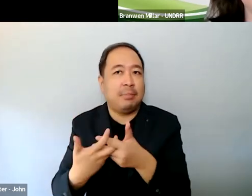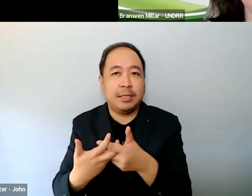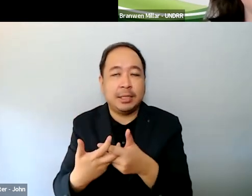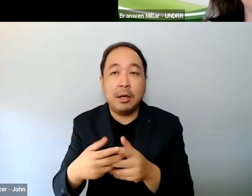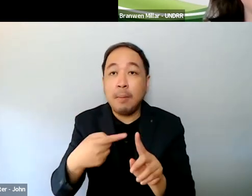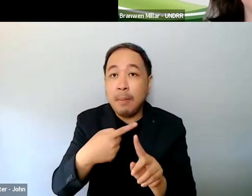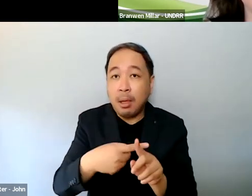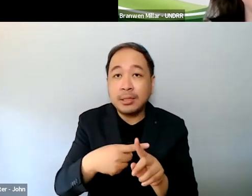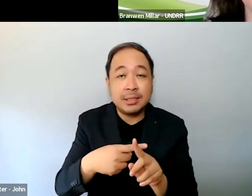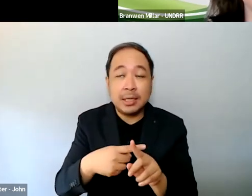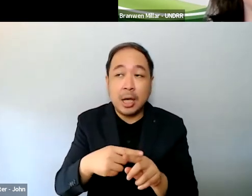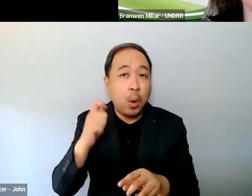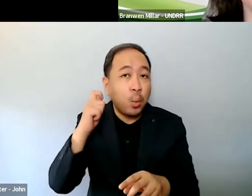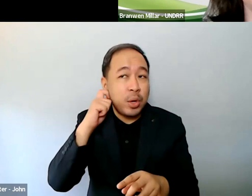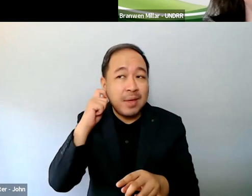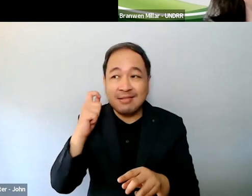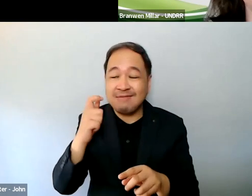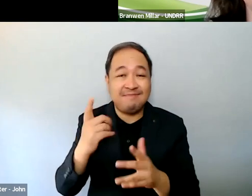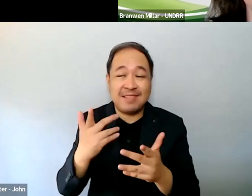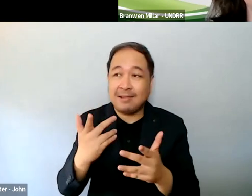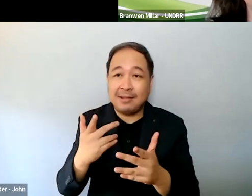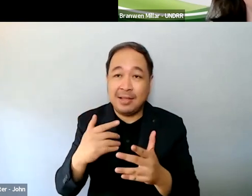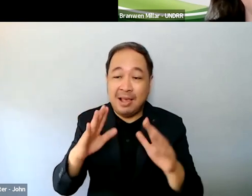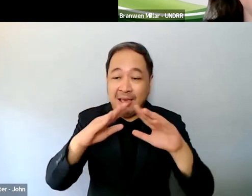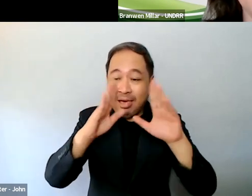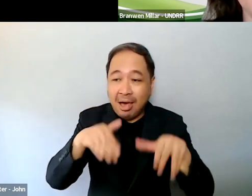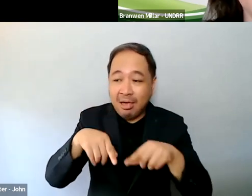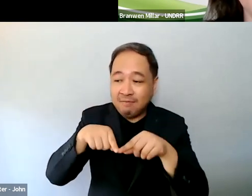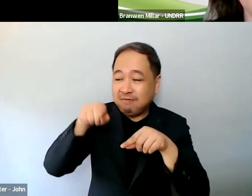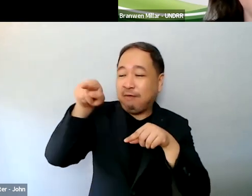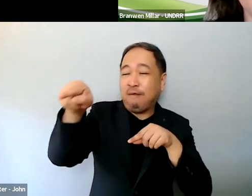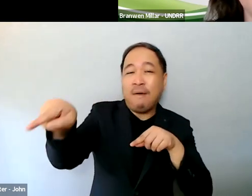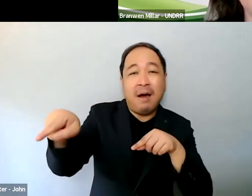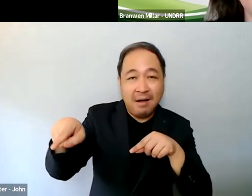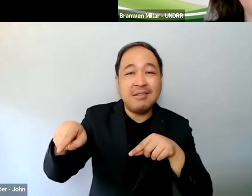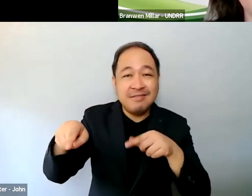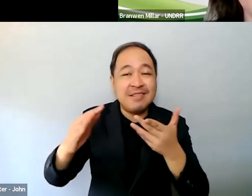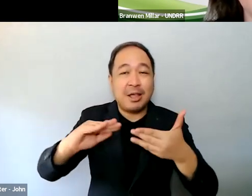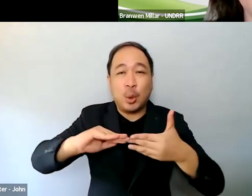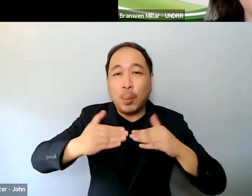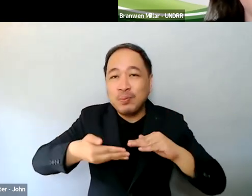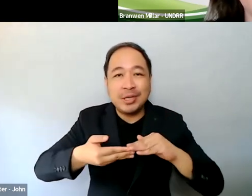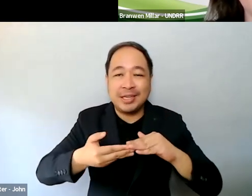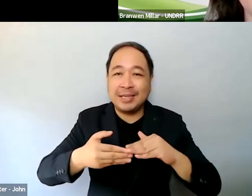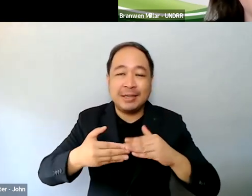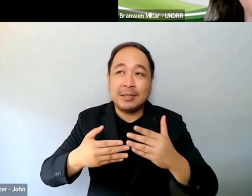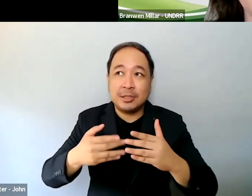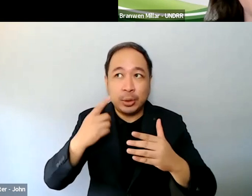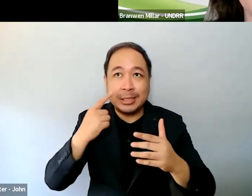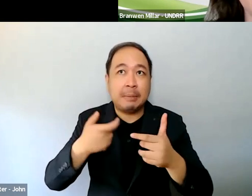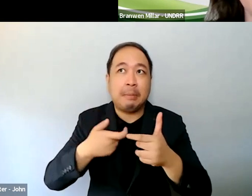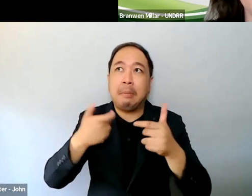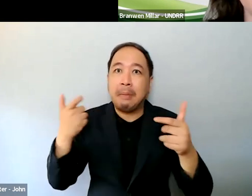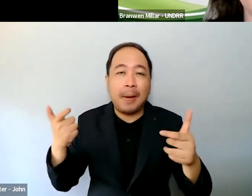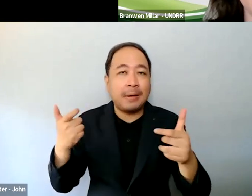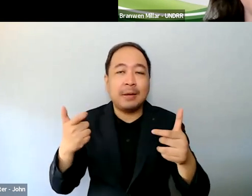women being at the most margins of these resources. The third is, as coming from one of the largest women farmers networks in